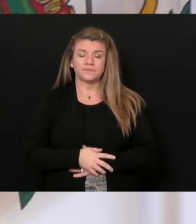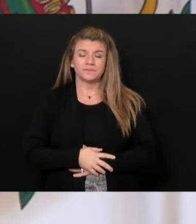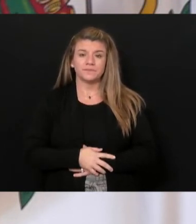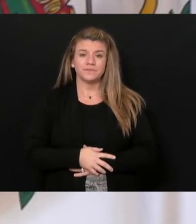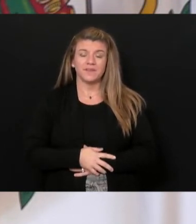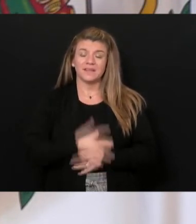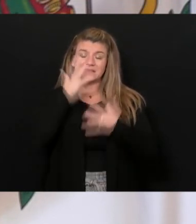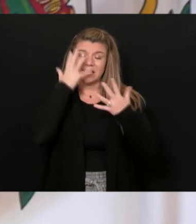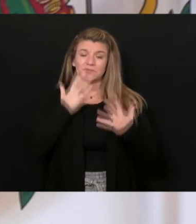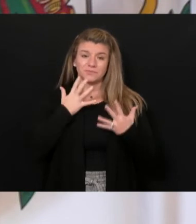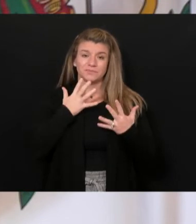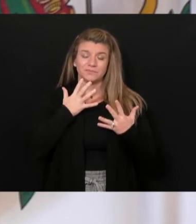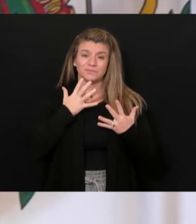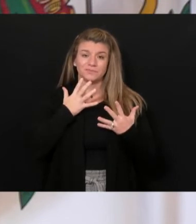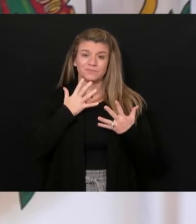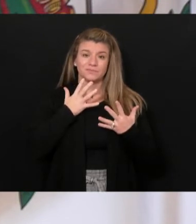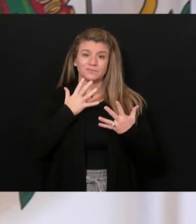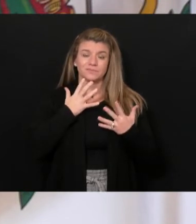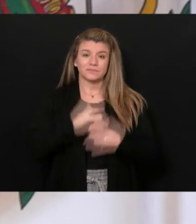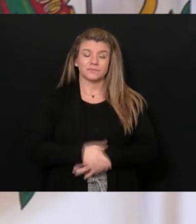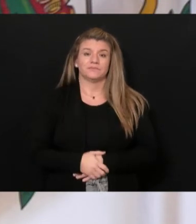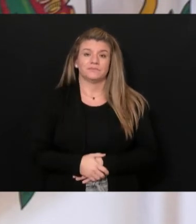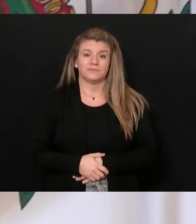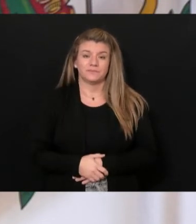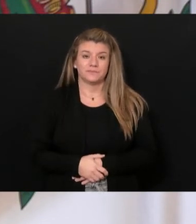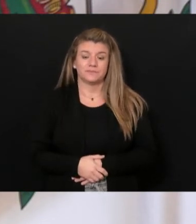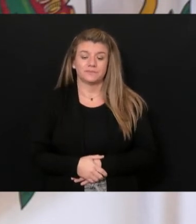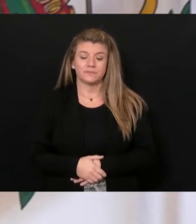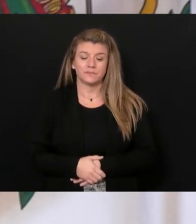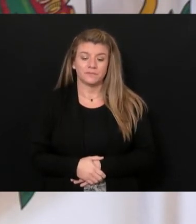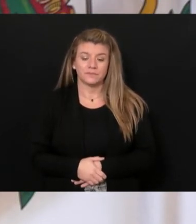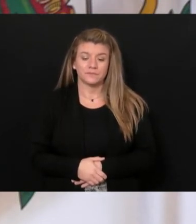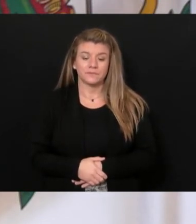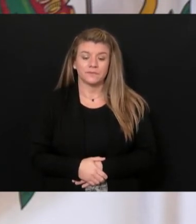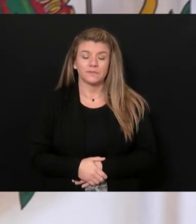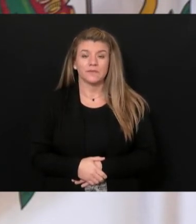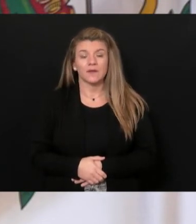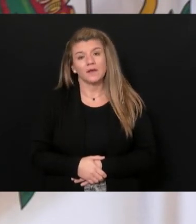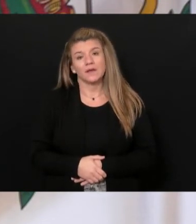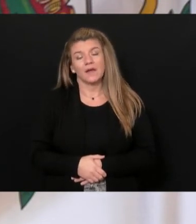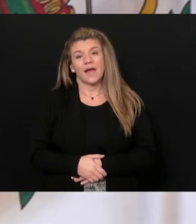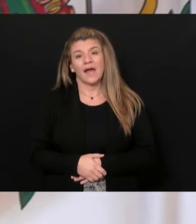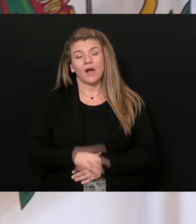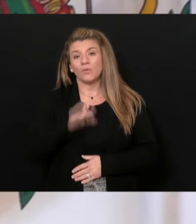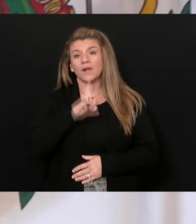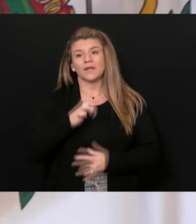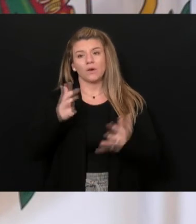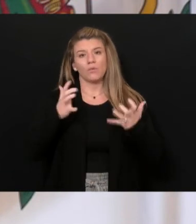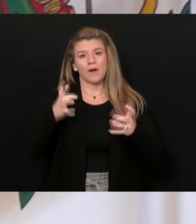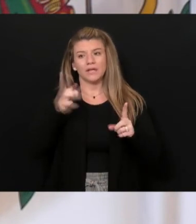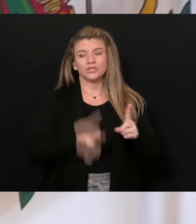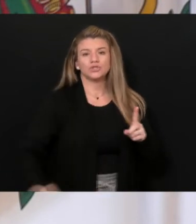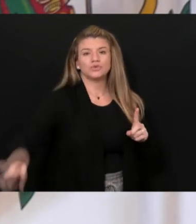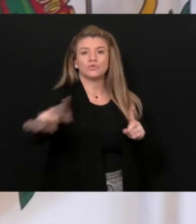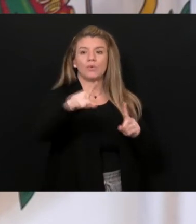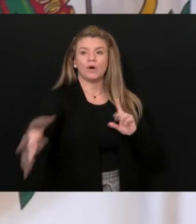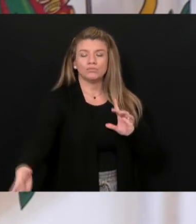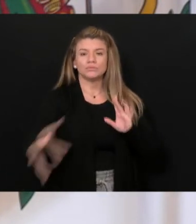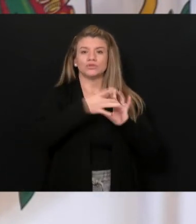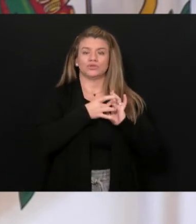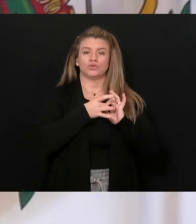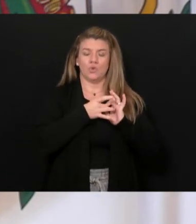just sad. That's all there is to it. I hope that you'll join me as I have said